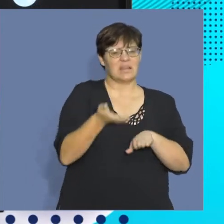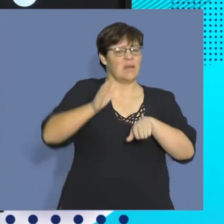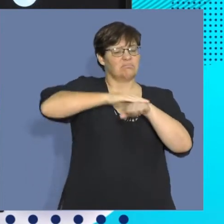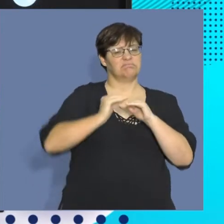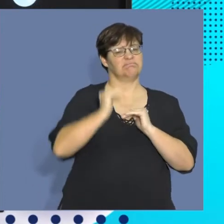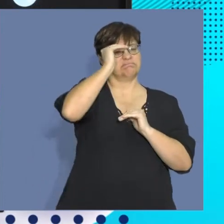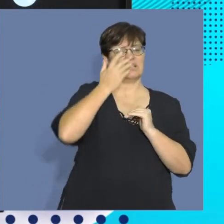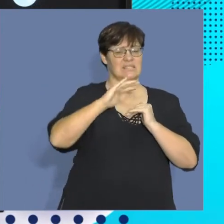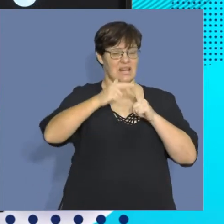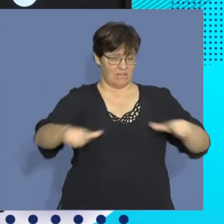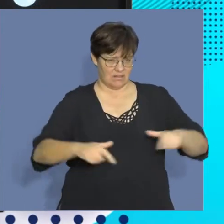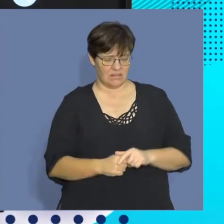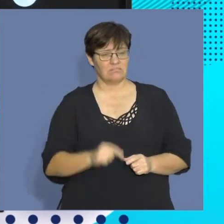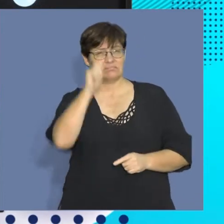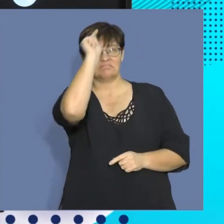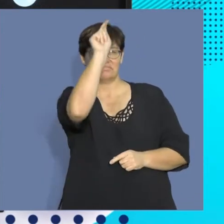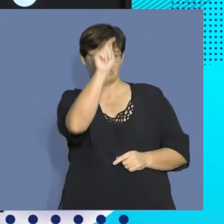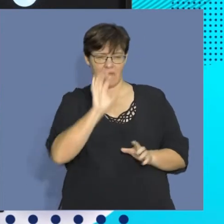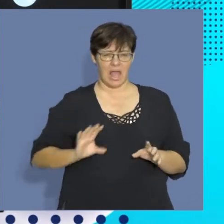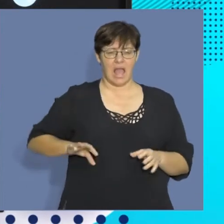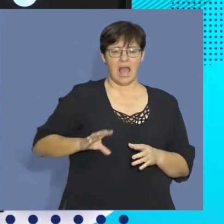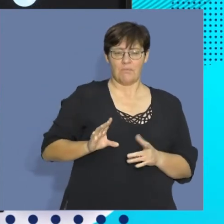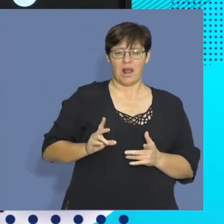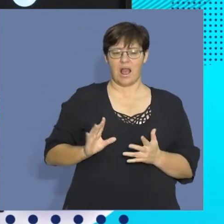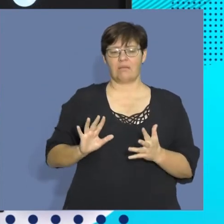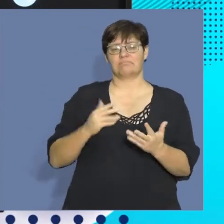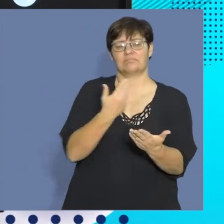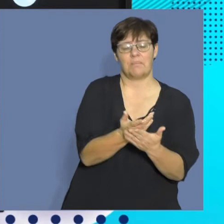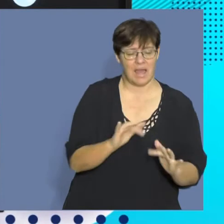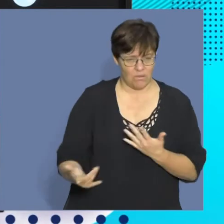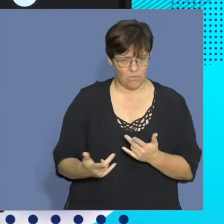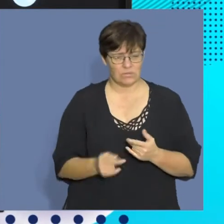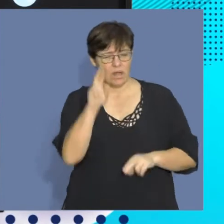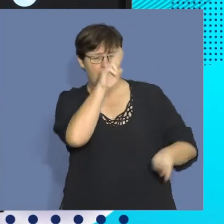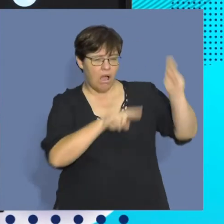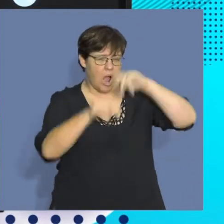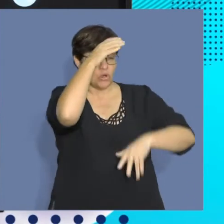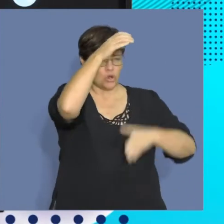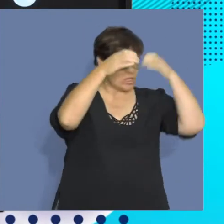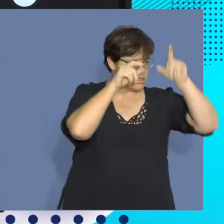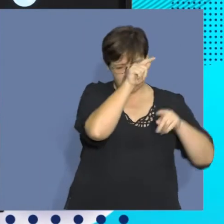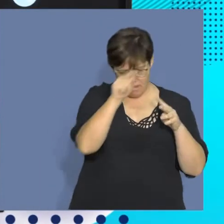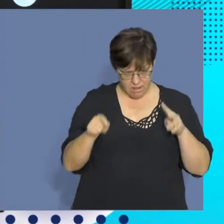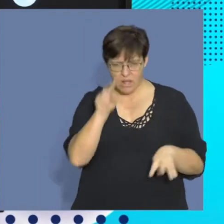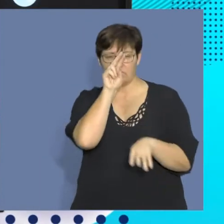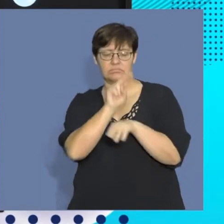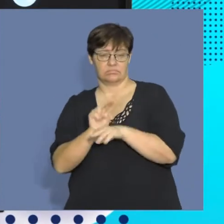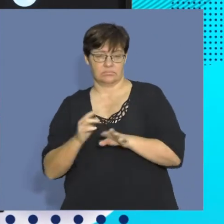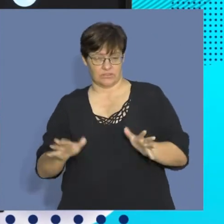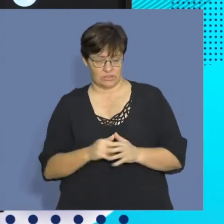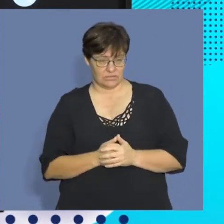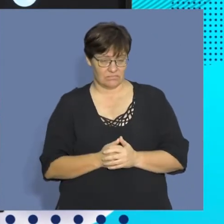the segment looking at the application of some of our terms. We also looked at an overview of all the main concepts in this